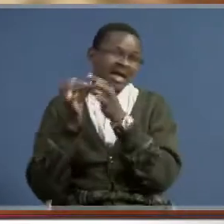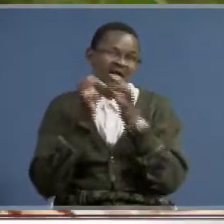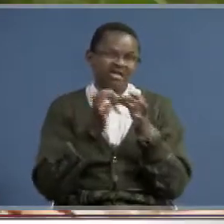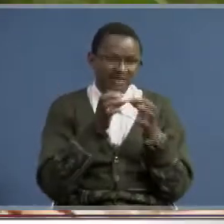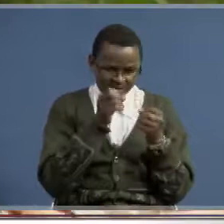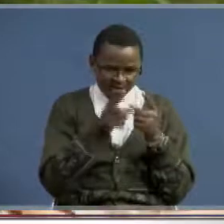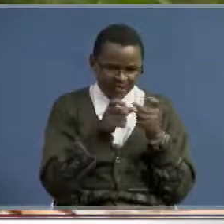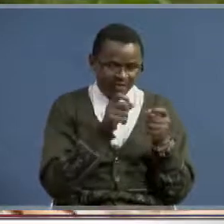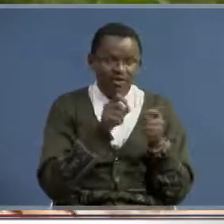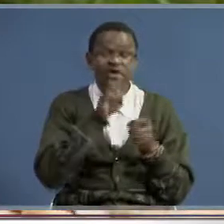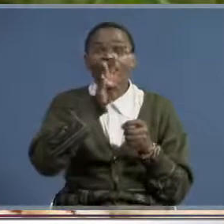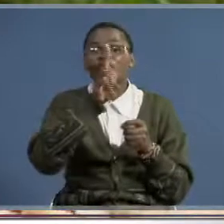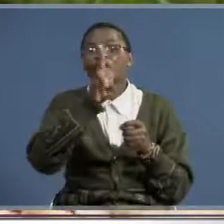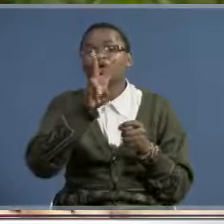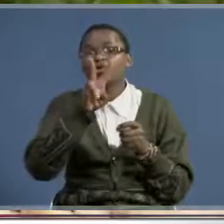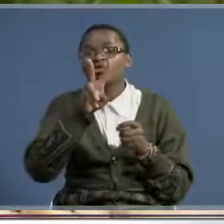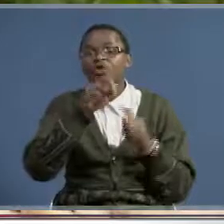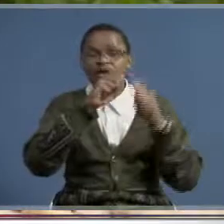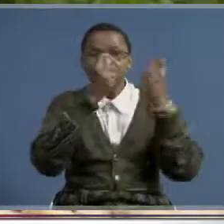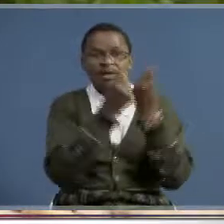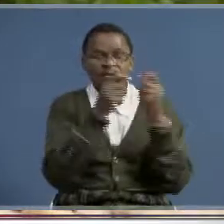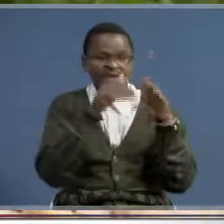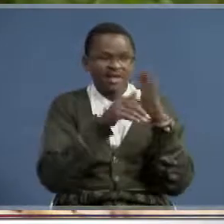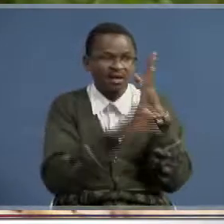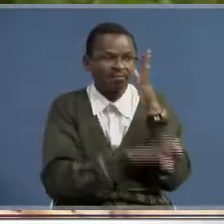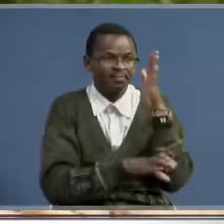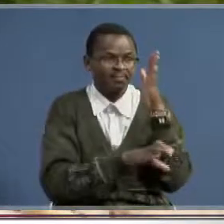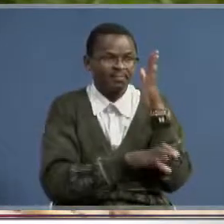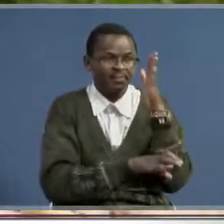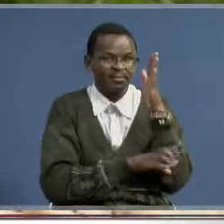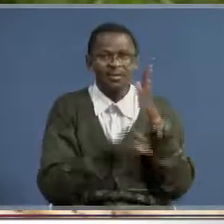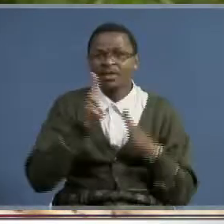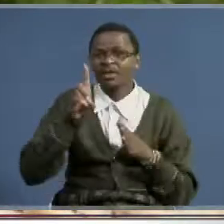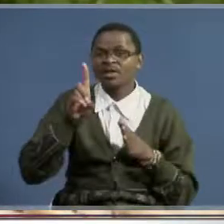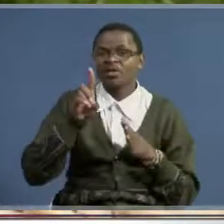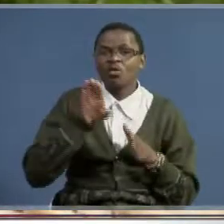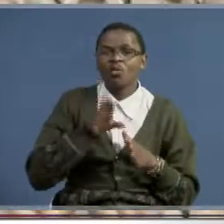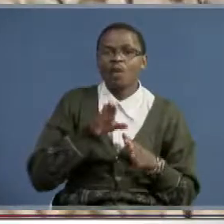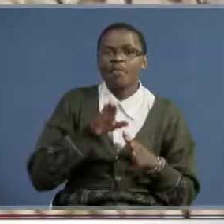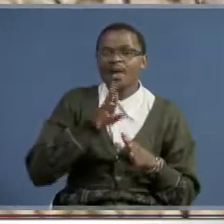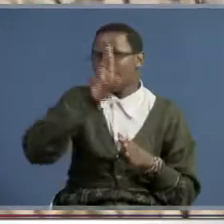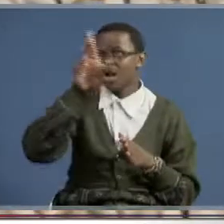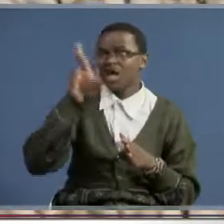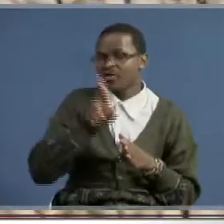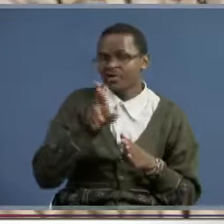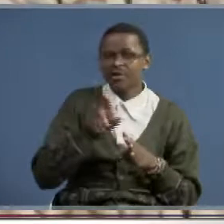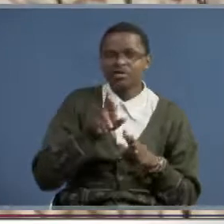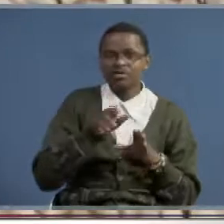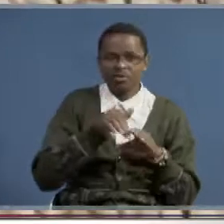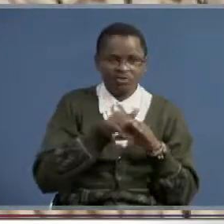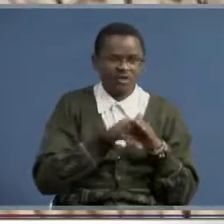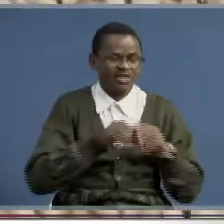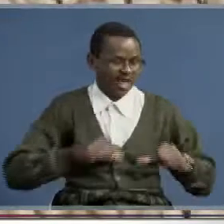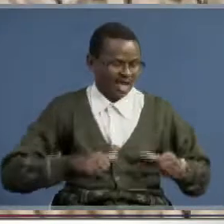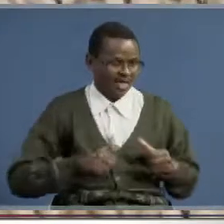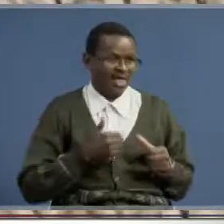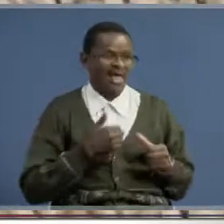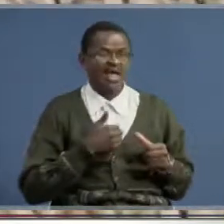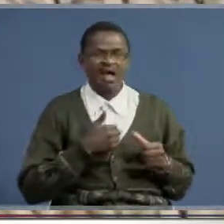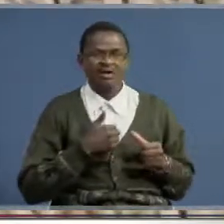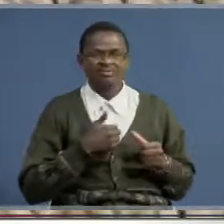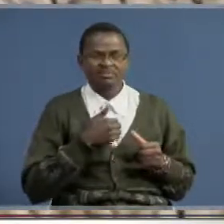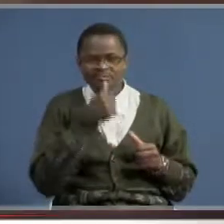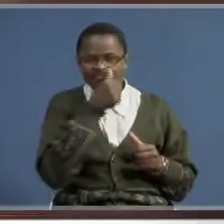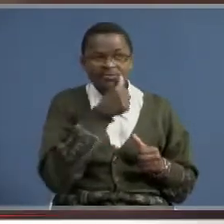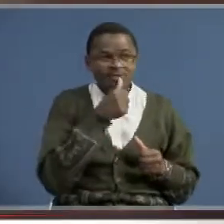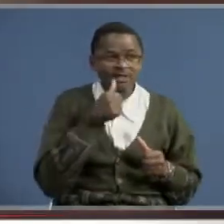the 42 tribes across the country. Nomadic women living in the North Rift aren't an exception of the heritage. They have a sacred belt